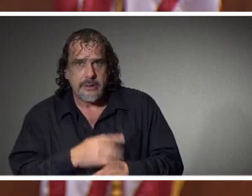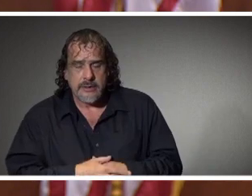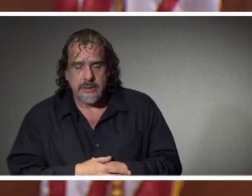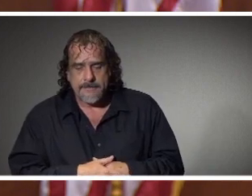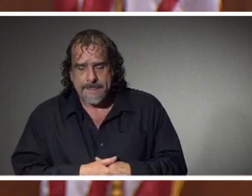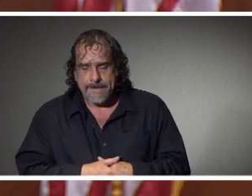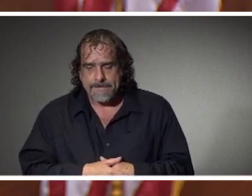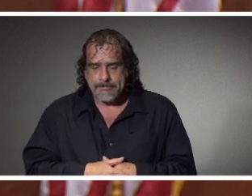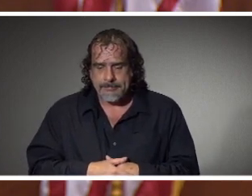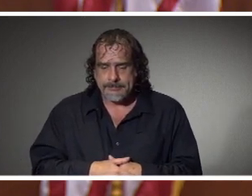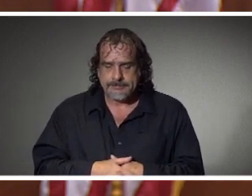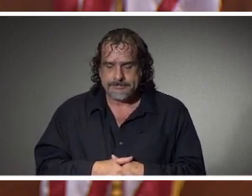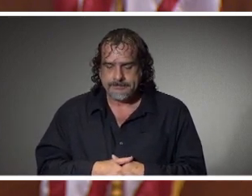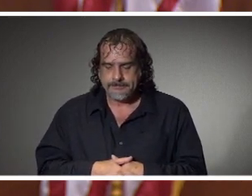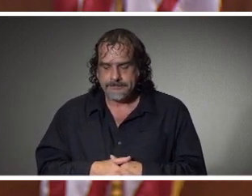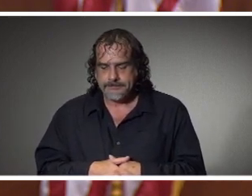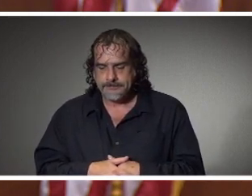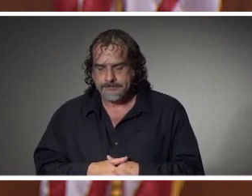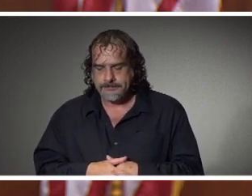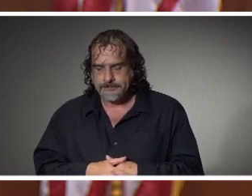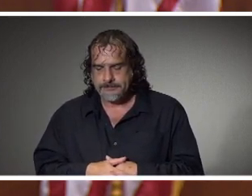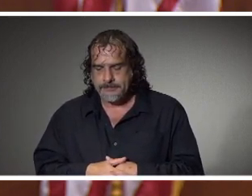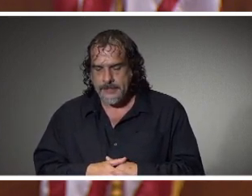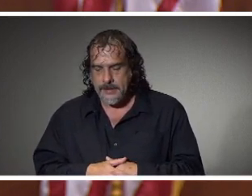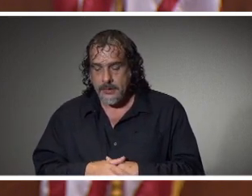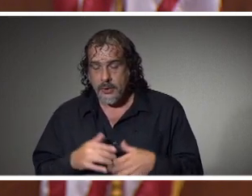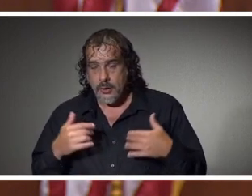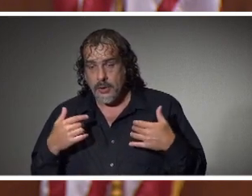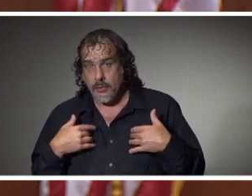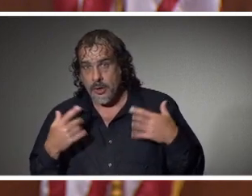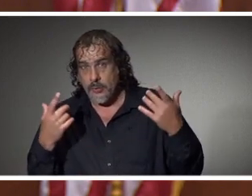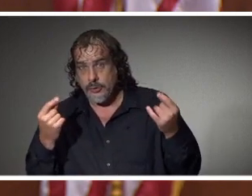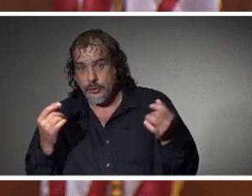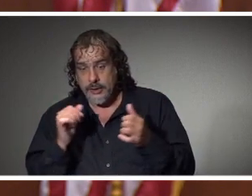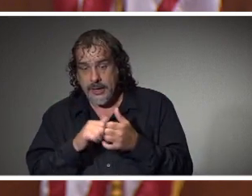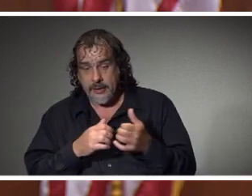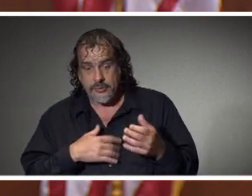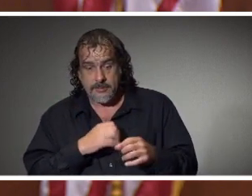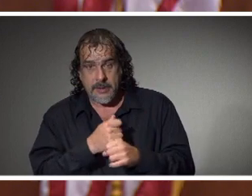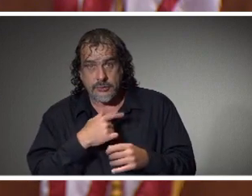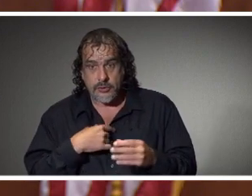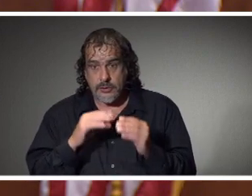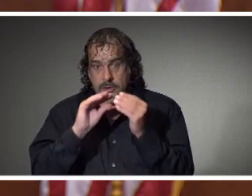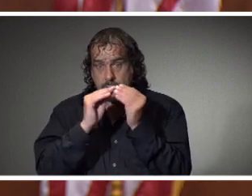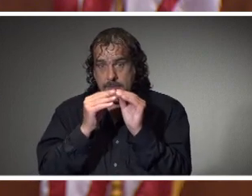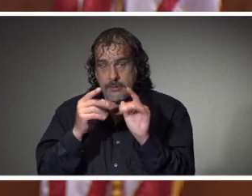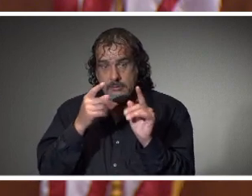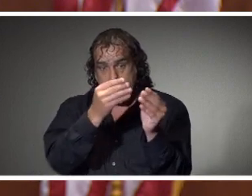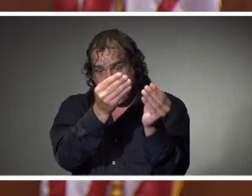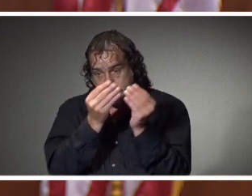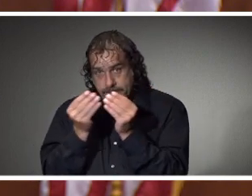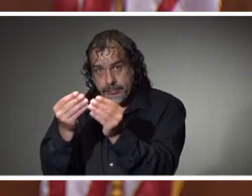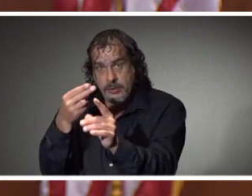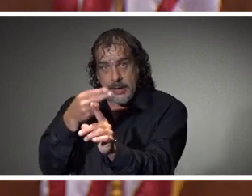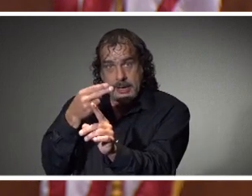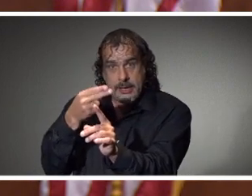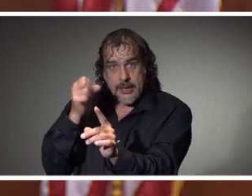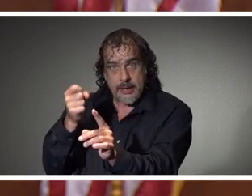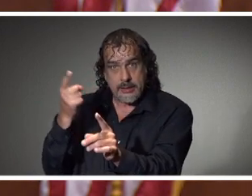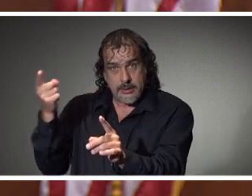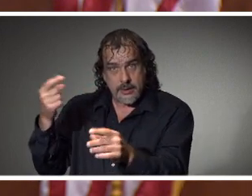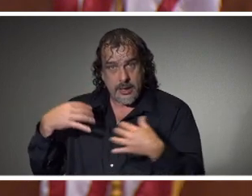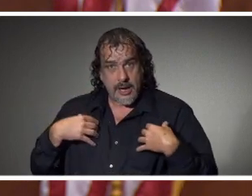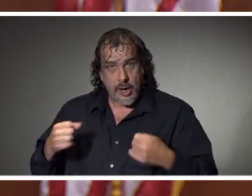this transition in ensuring that the data that is received by HHS is